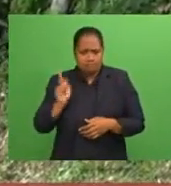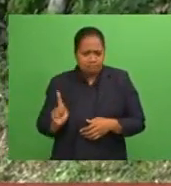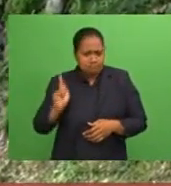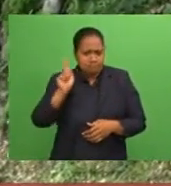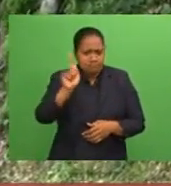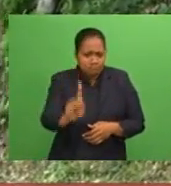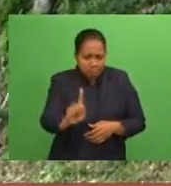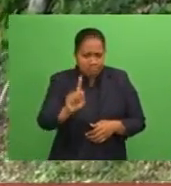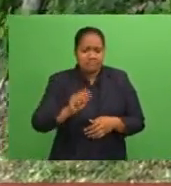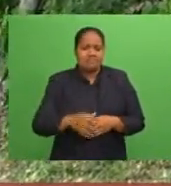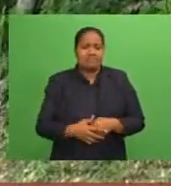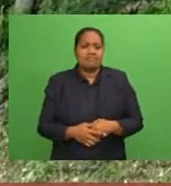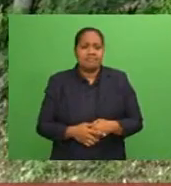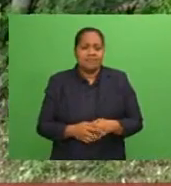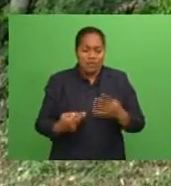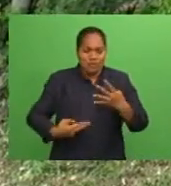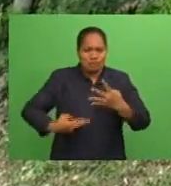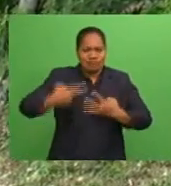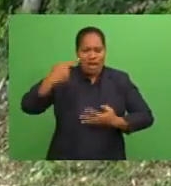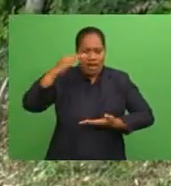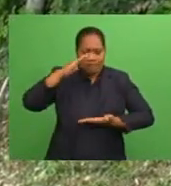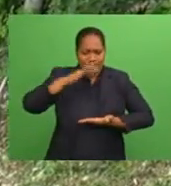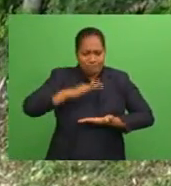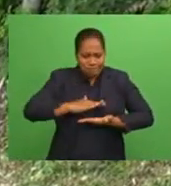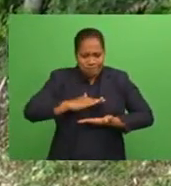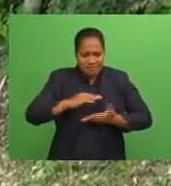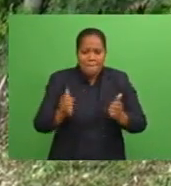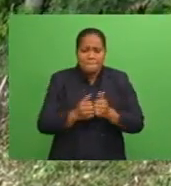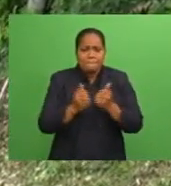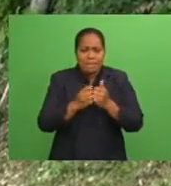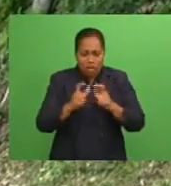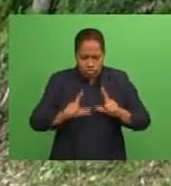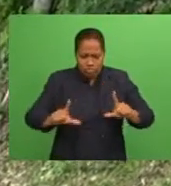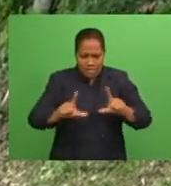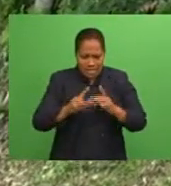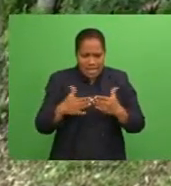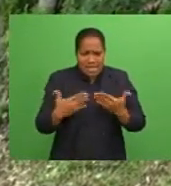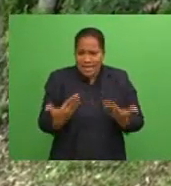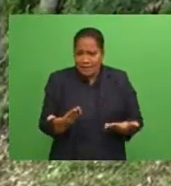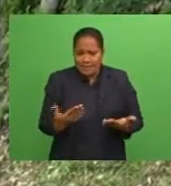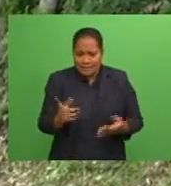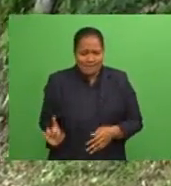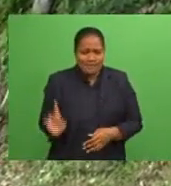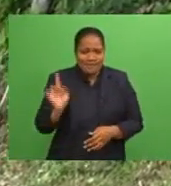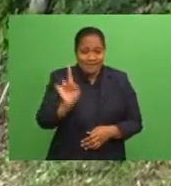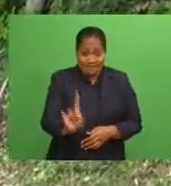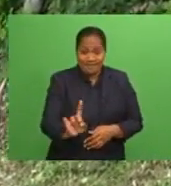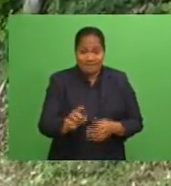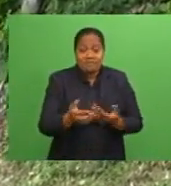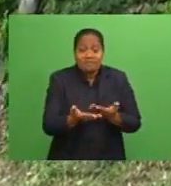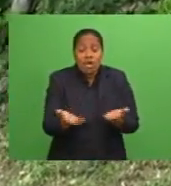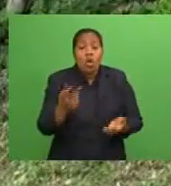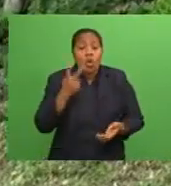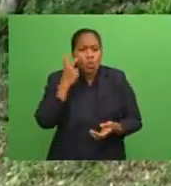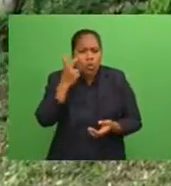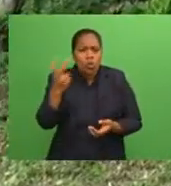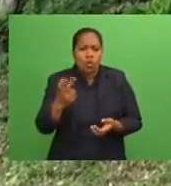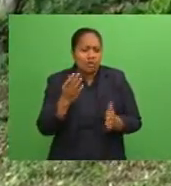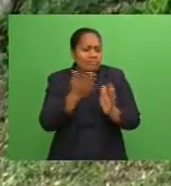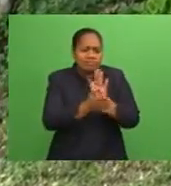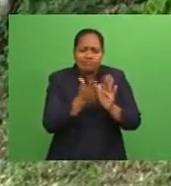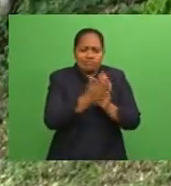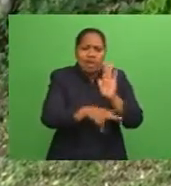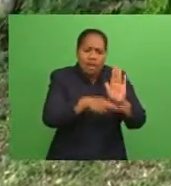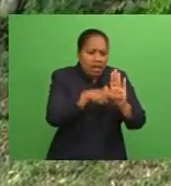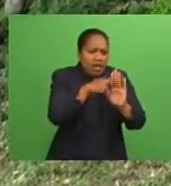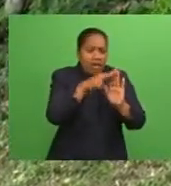I'm happy that the rates have come down and many locals are now benefiting from it. Usually it's the tourists who go to these resorts, but